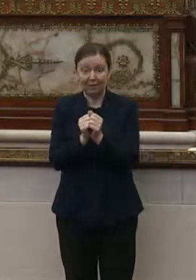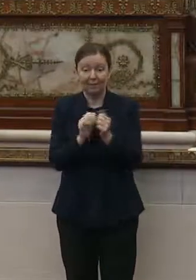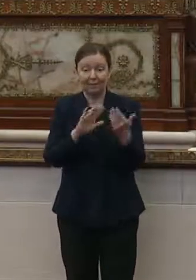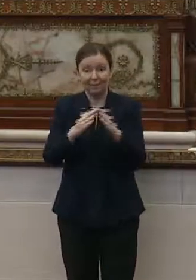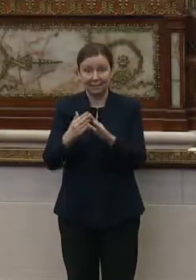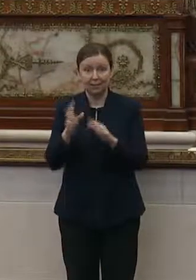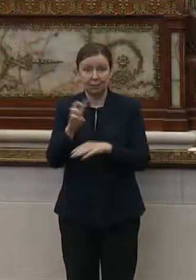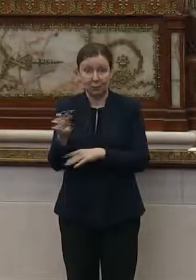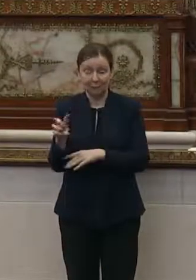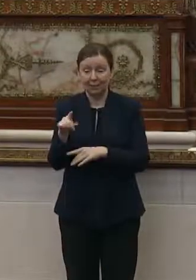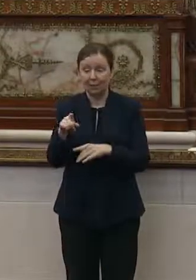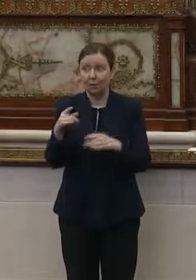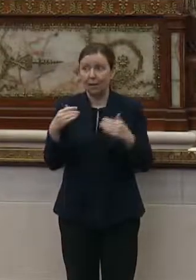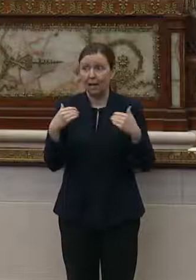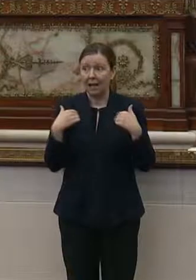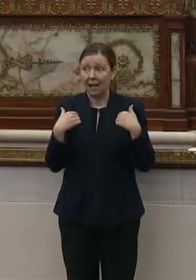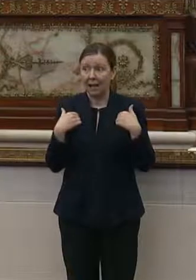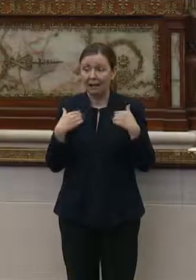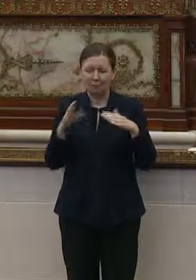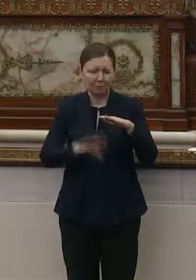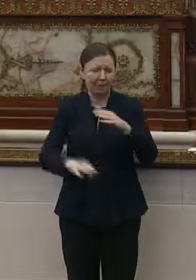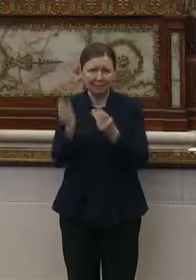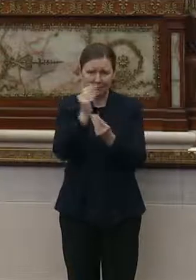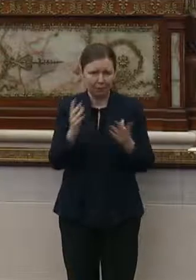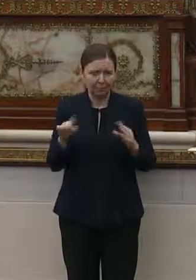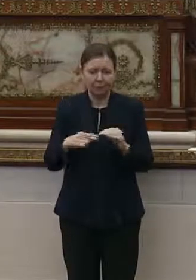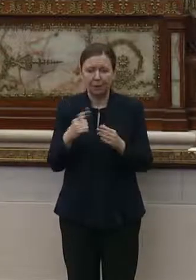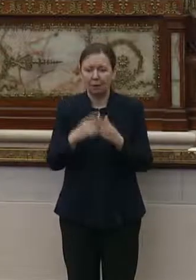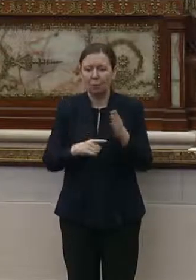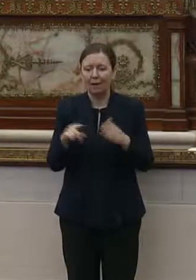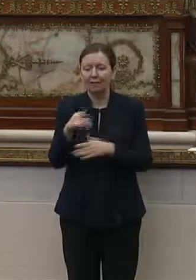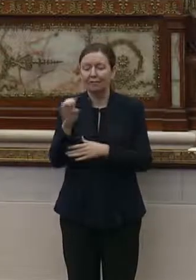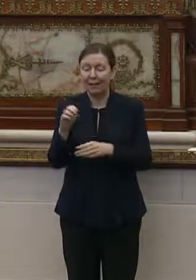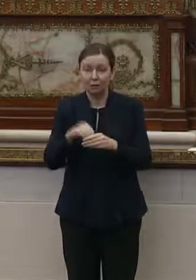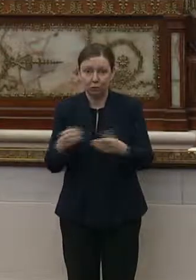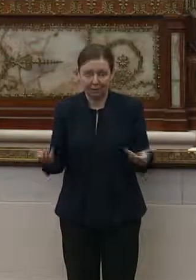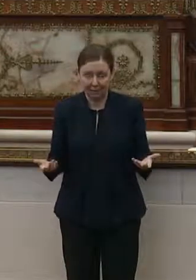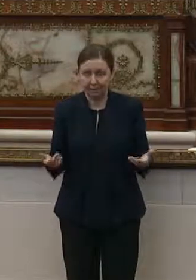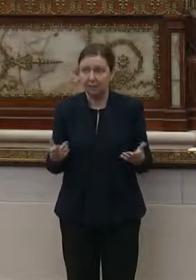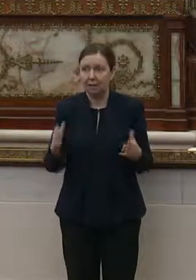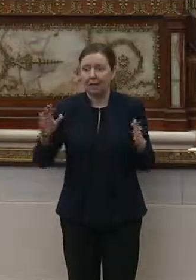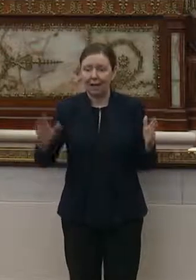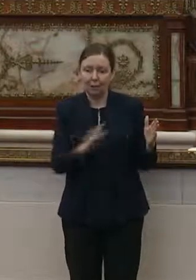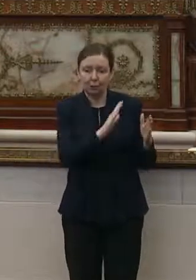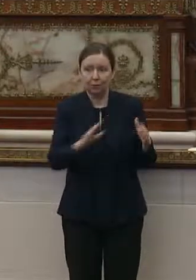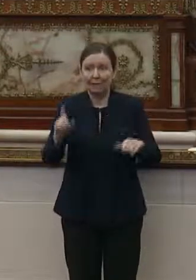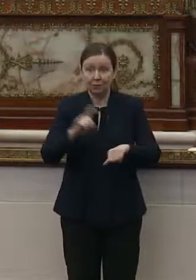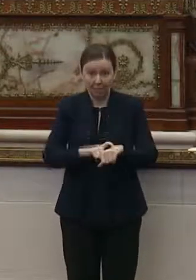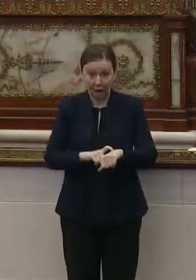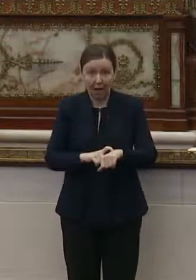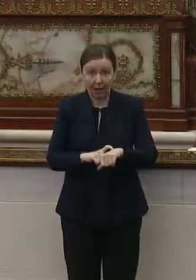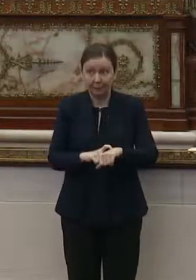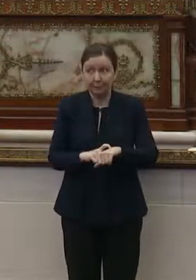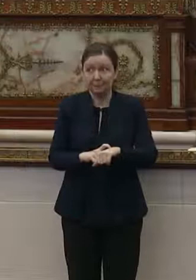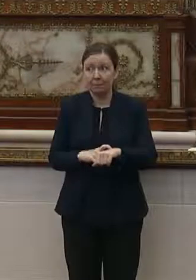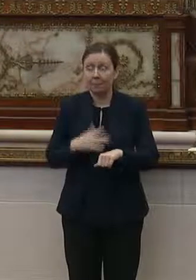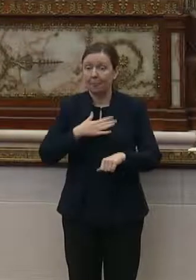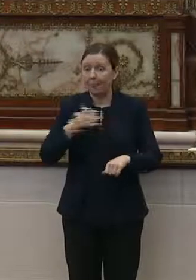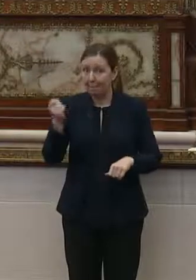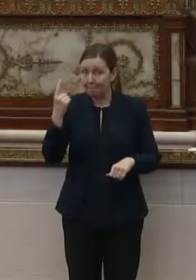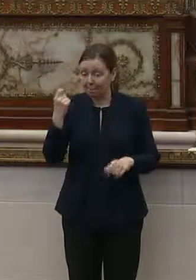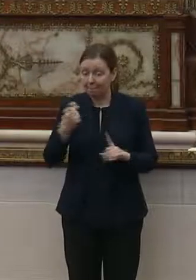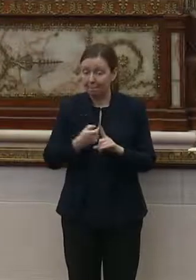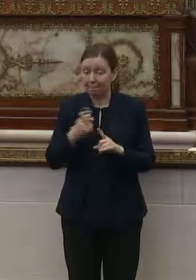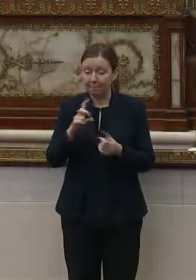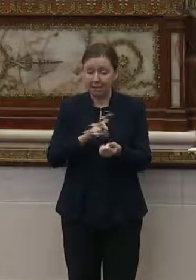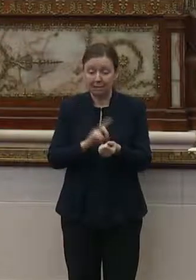city's website, you have at least basic information about what phase you would be in and the range of time. My understanding from